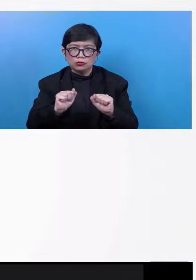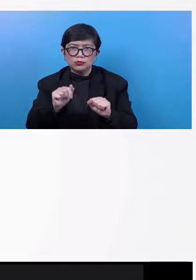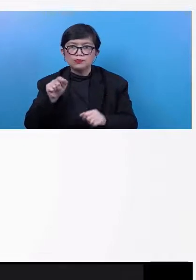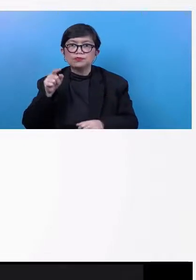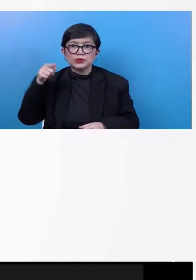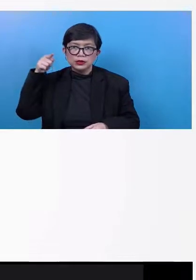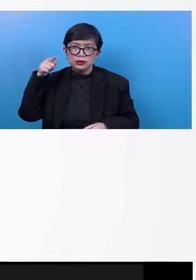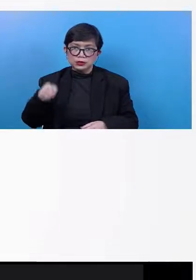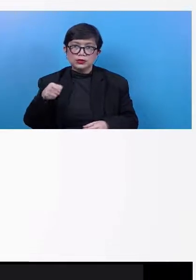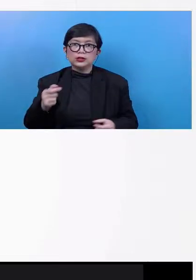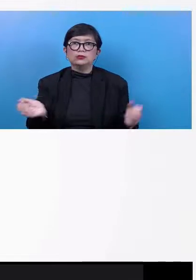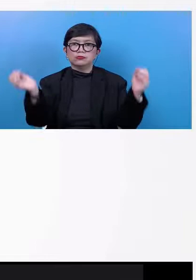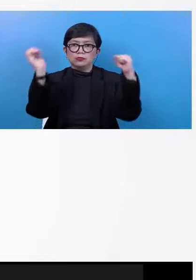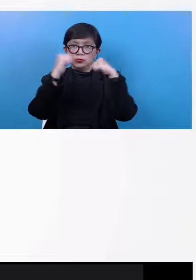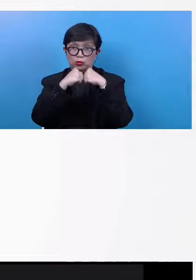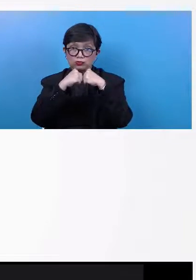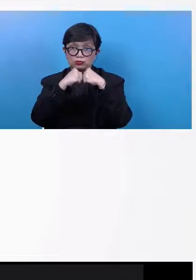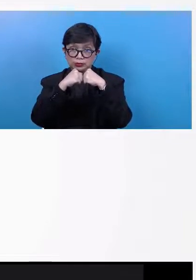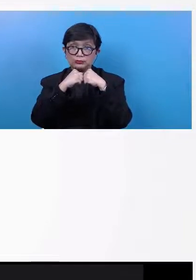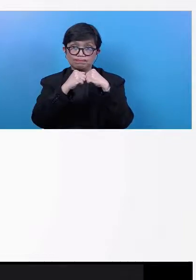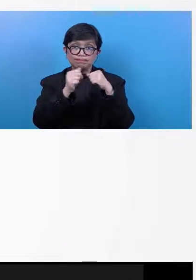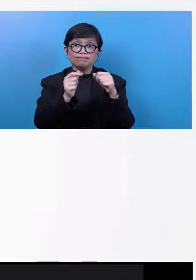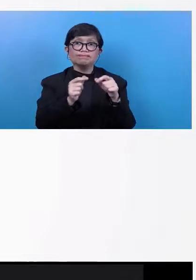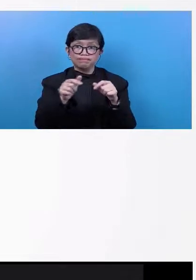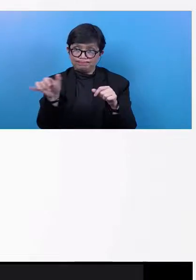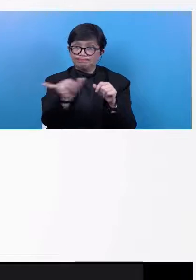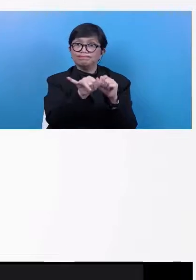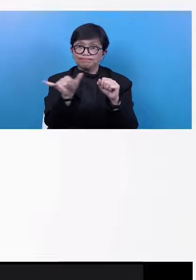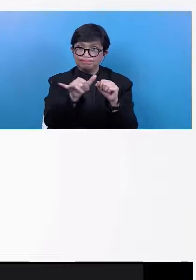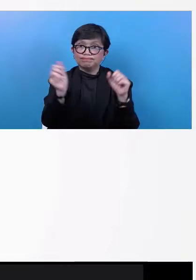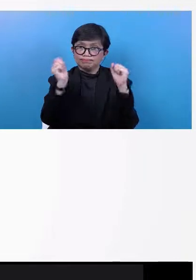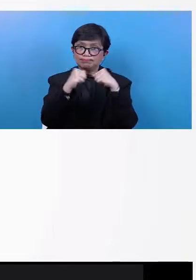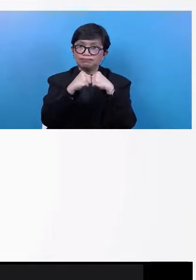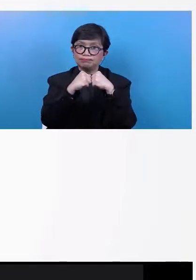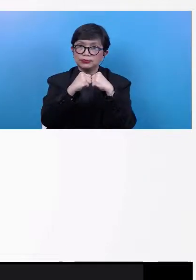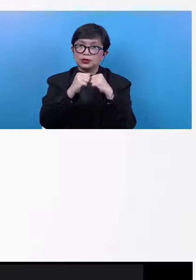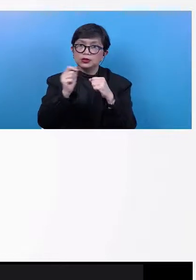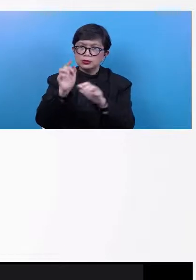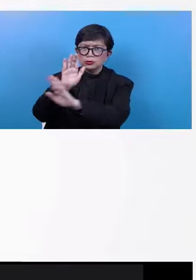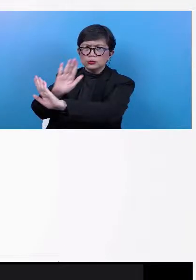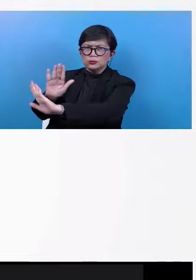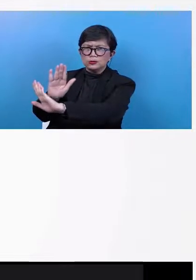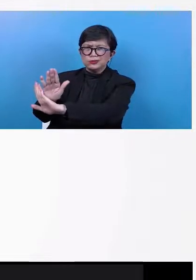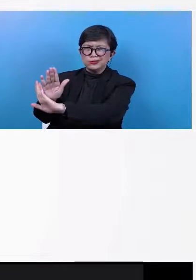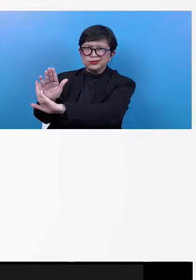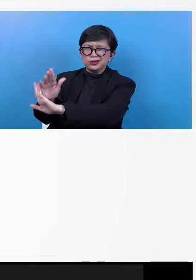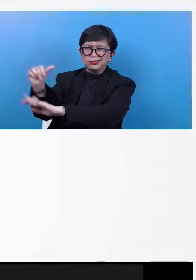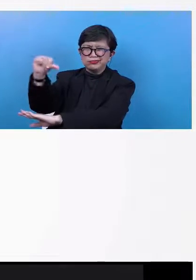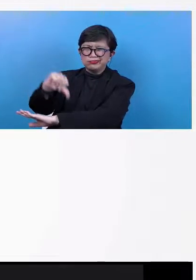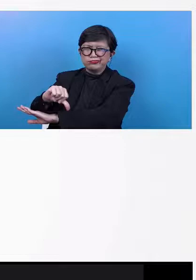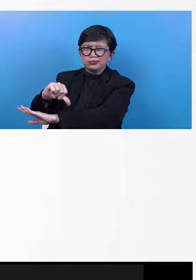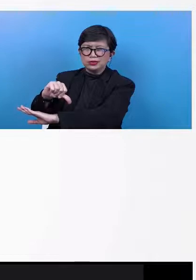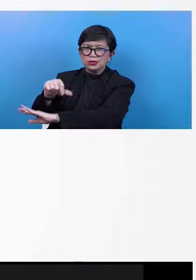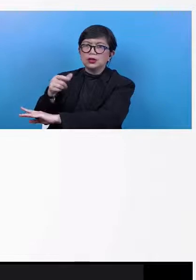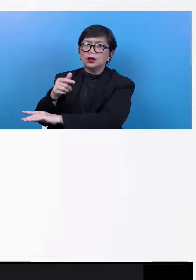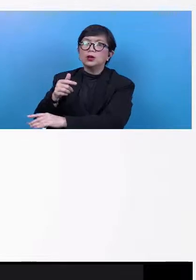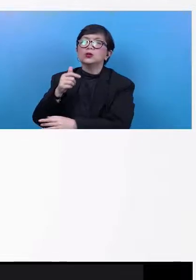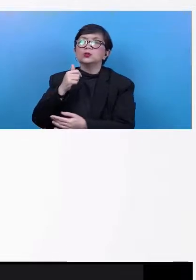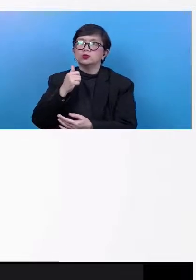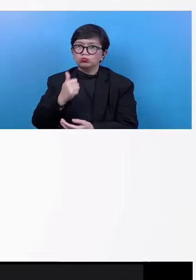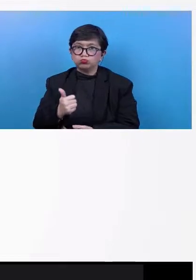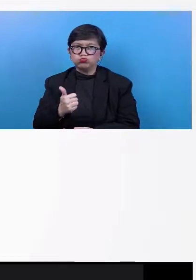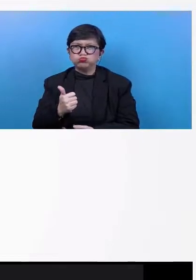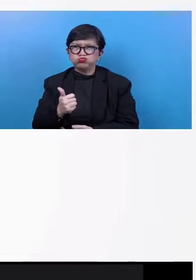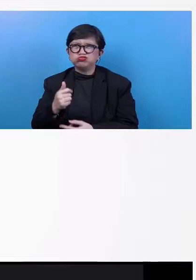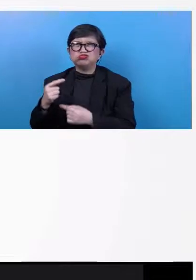to prevent systemic resilience getting worse, and it is getting worse all the time. And also